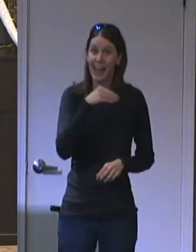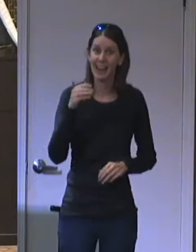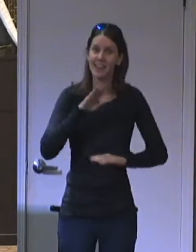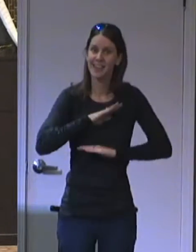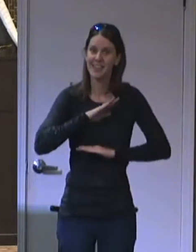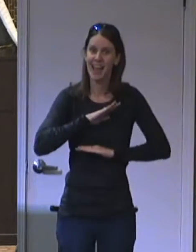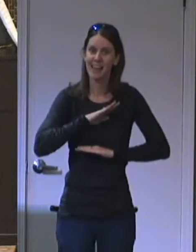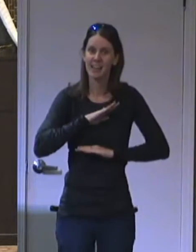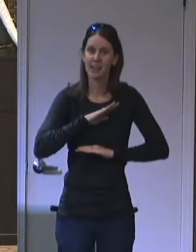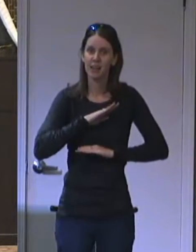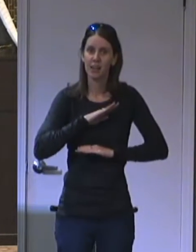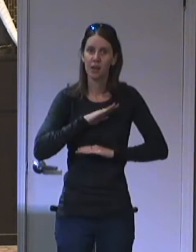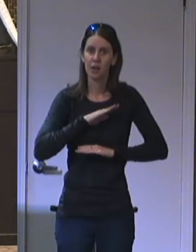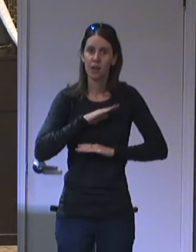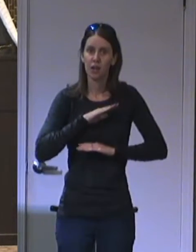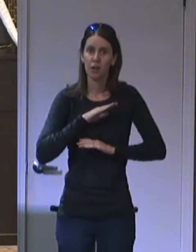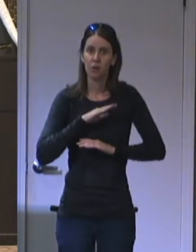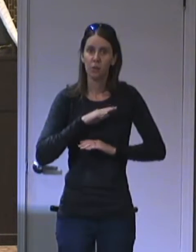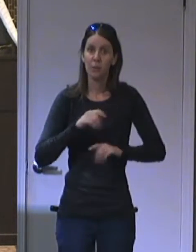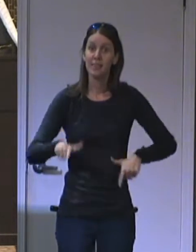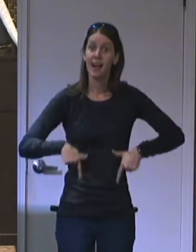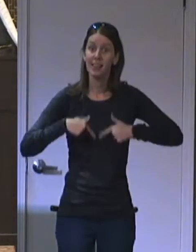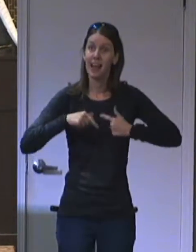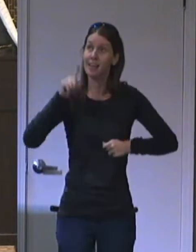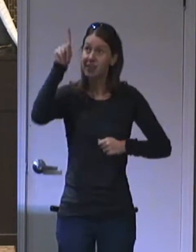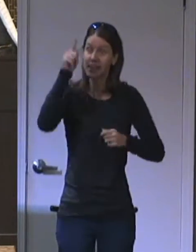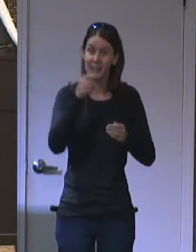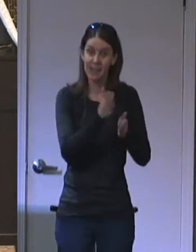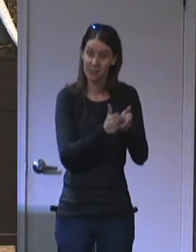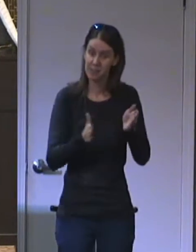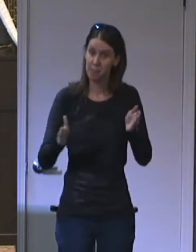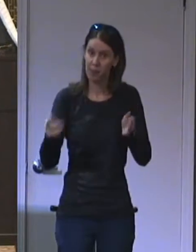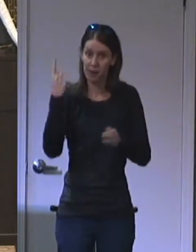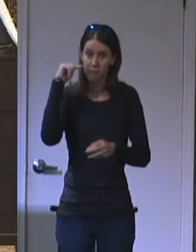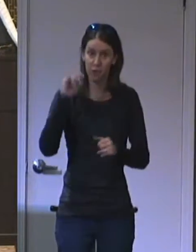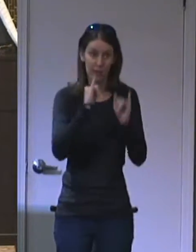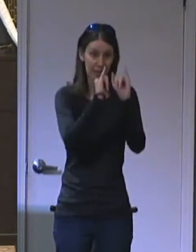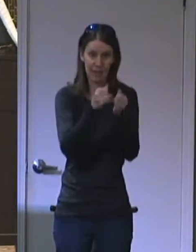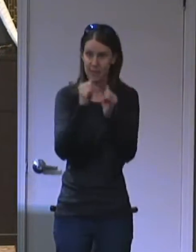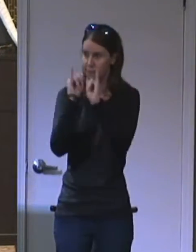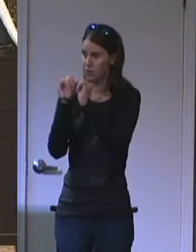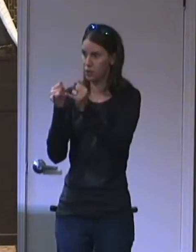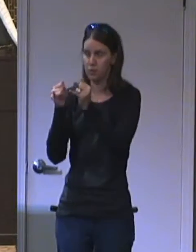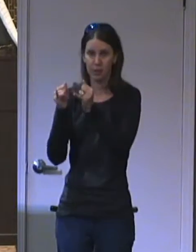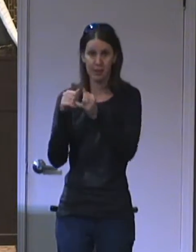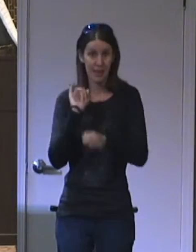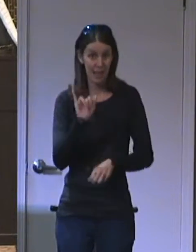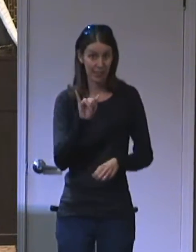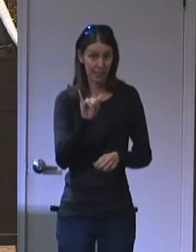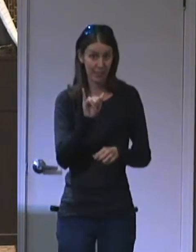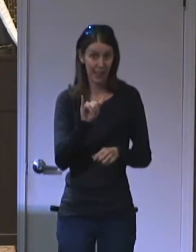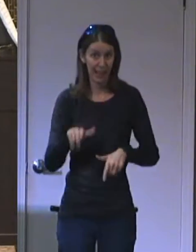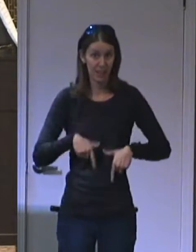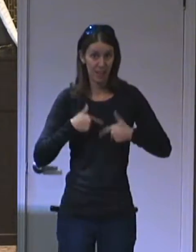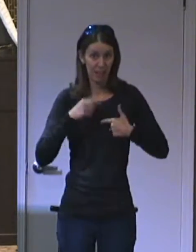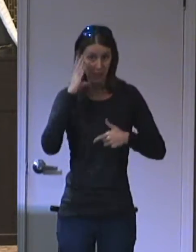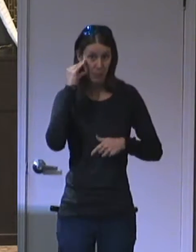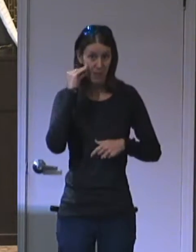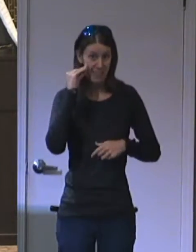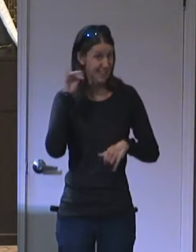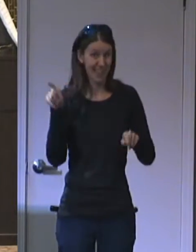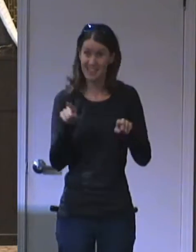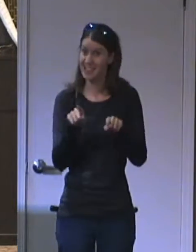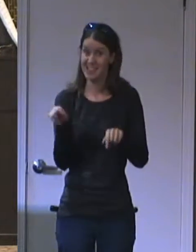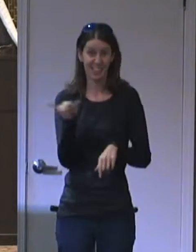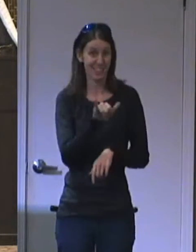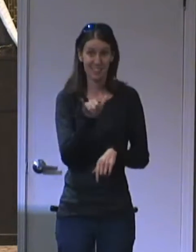and content with the path that He has ordained for each of us. And that path is not the same for each of